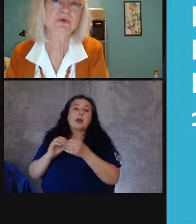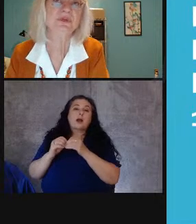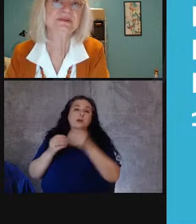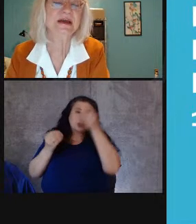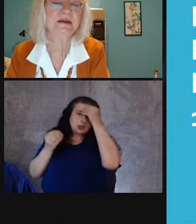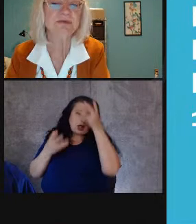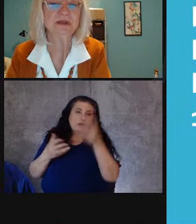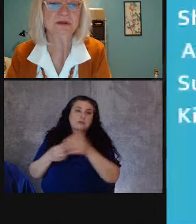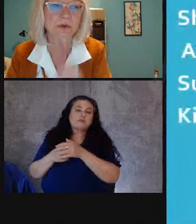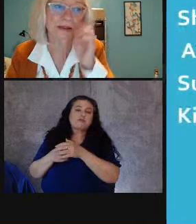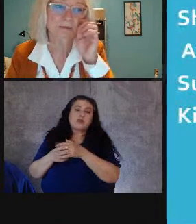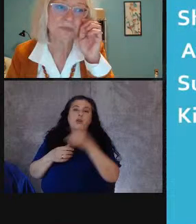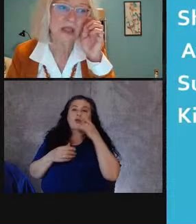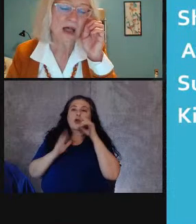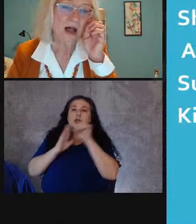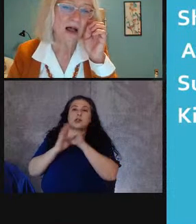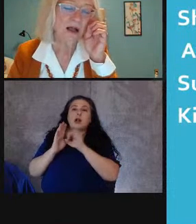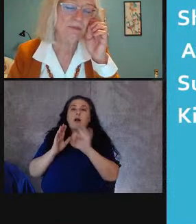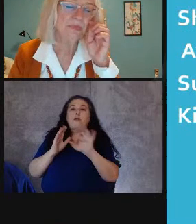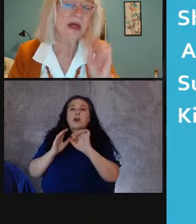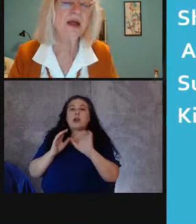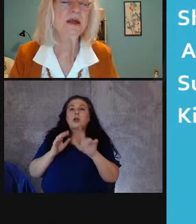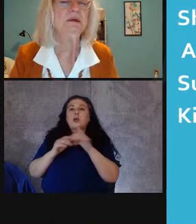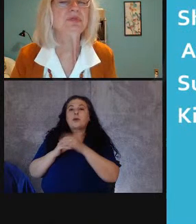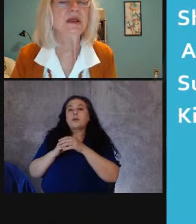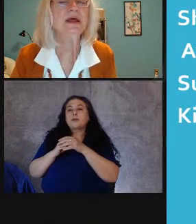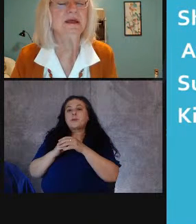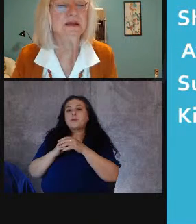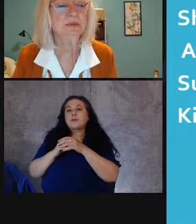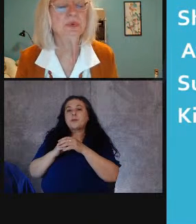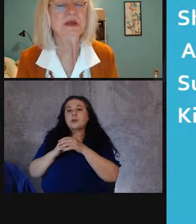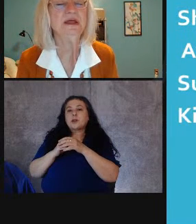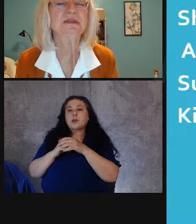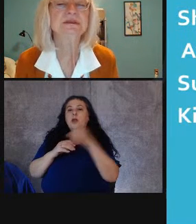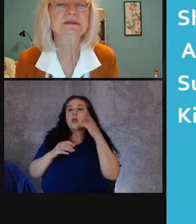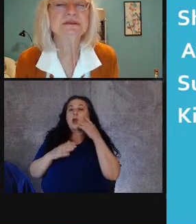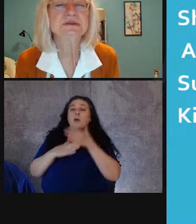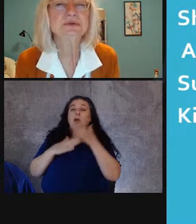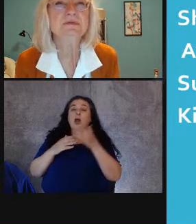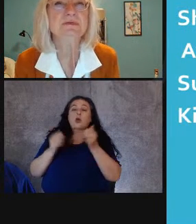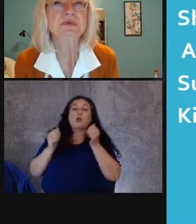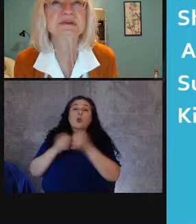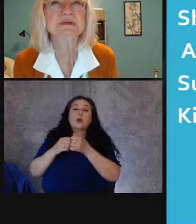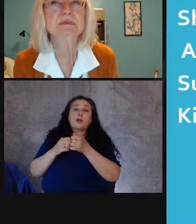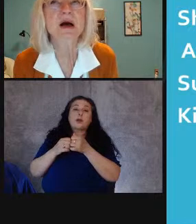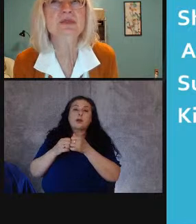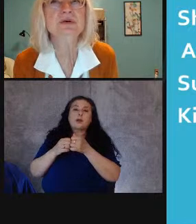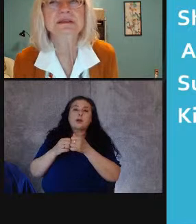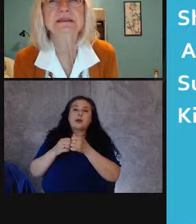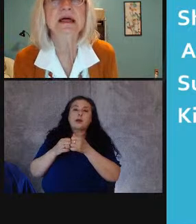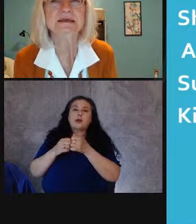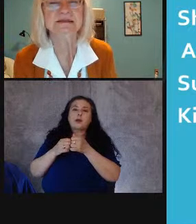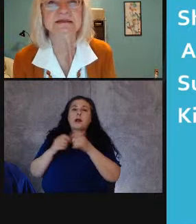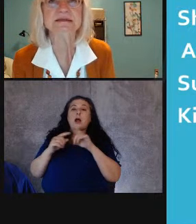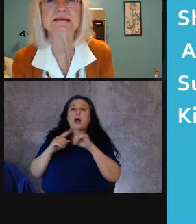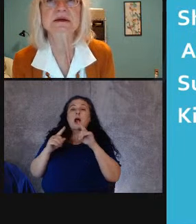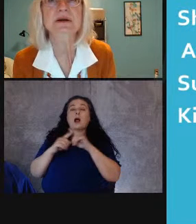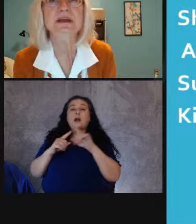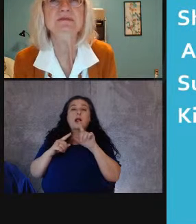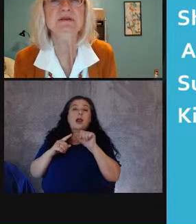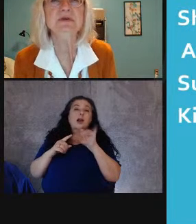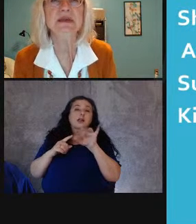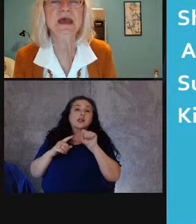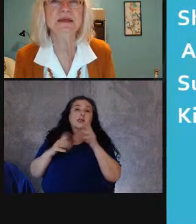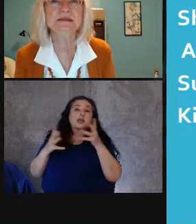story there for the state of Illinois. I thought I'd end up with sort of some other legacies